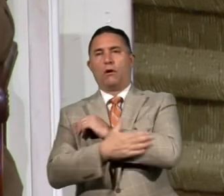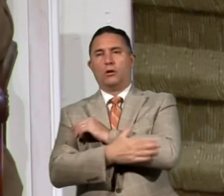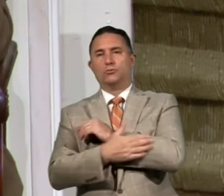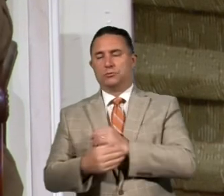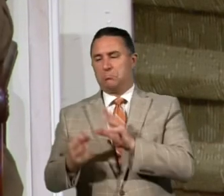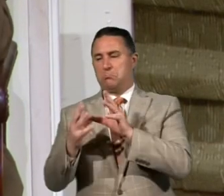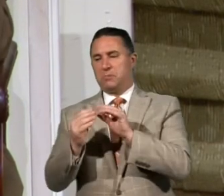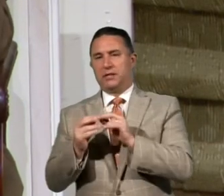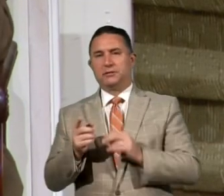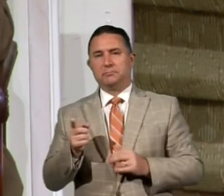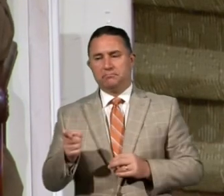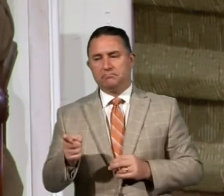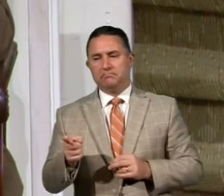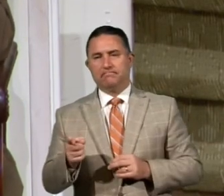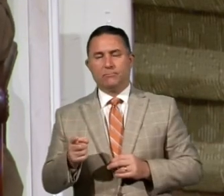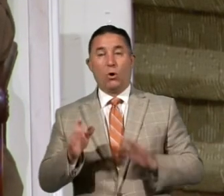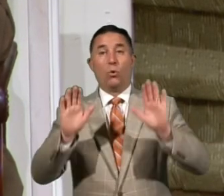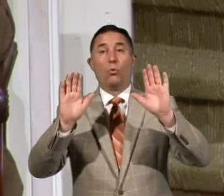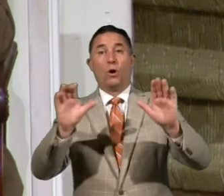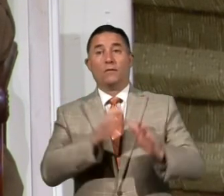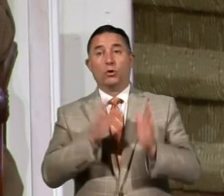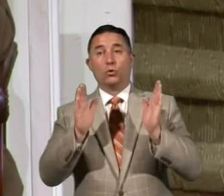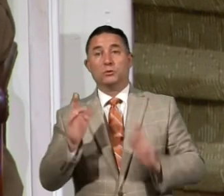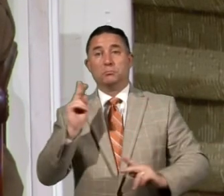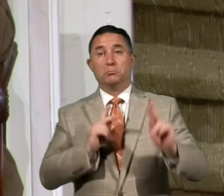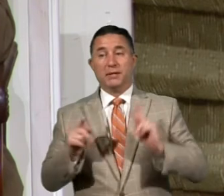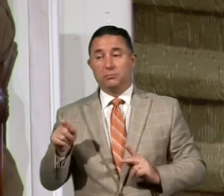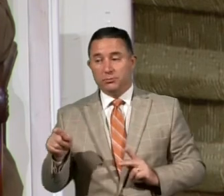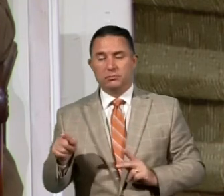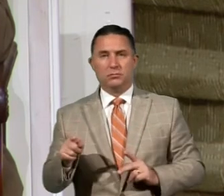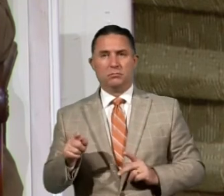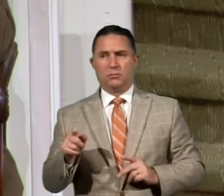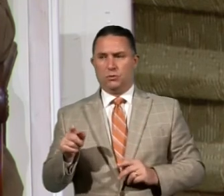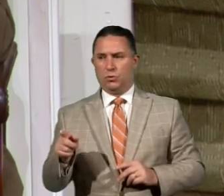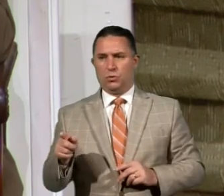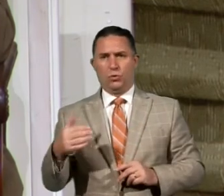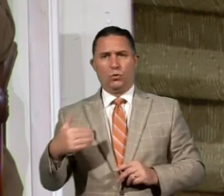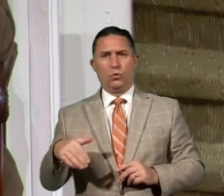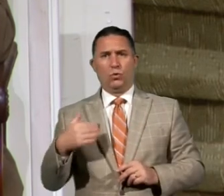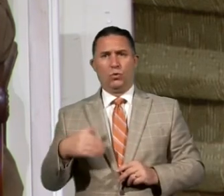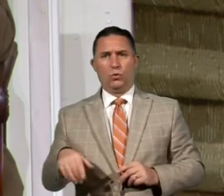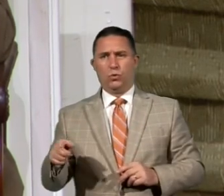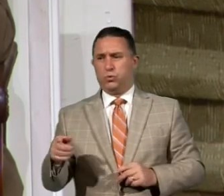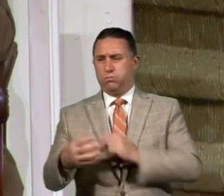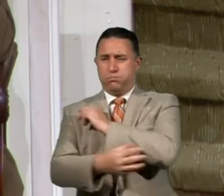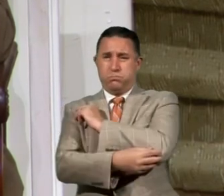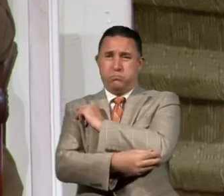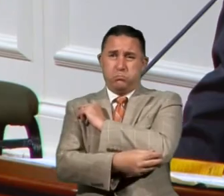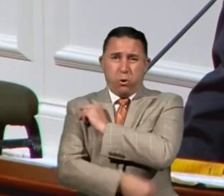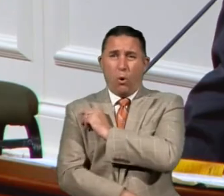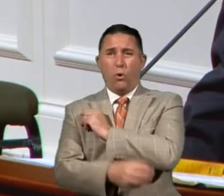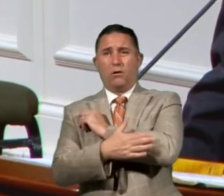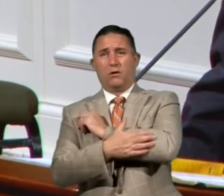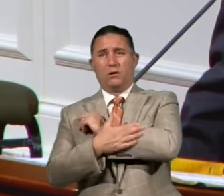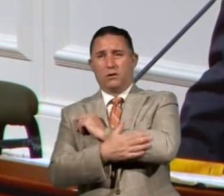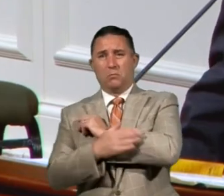in a meeting with wonderful Christian people, but extremely, extremely impoverished.